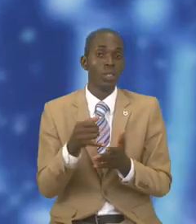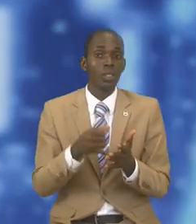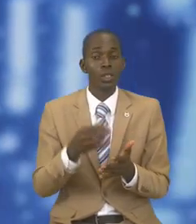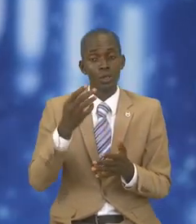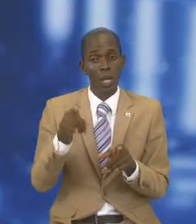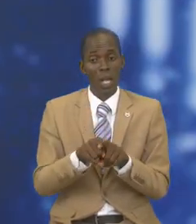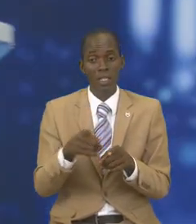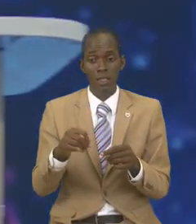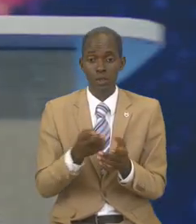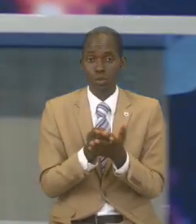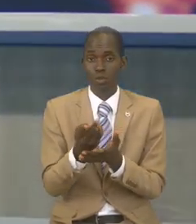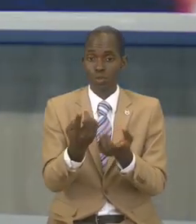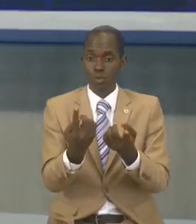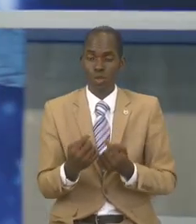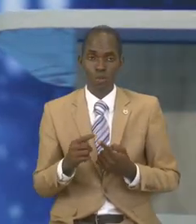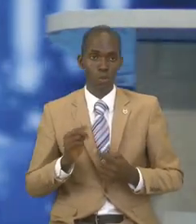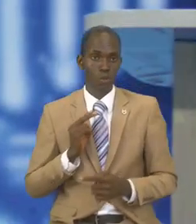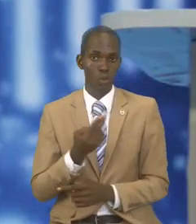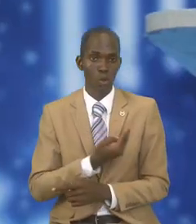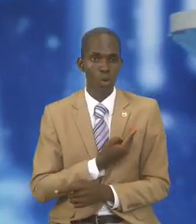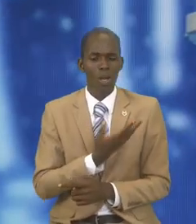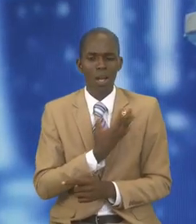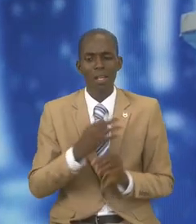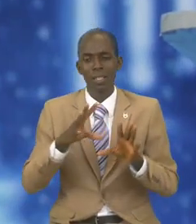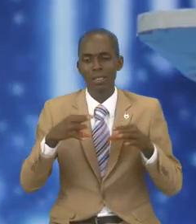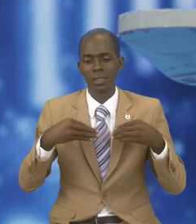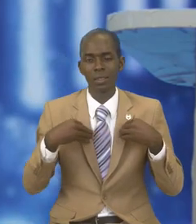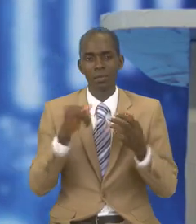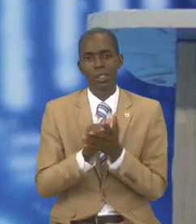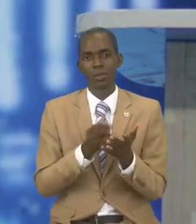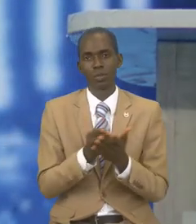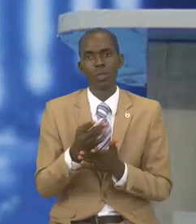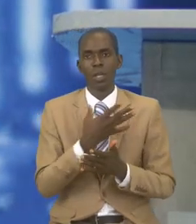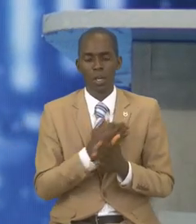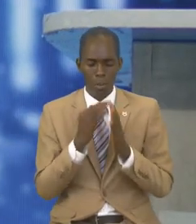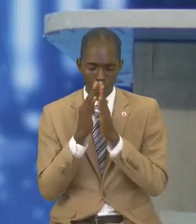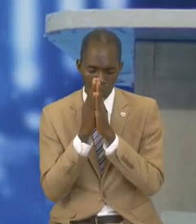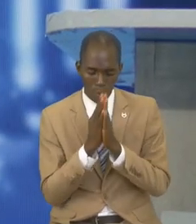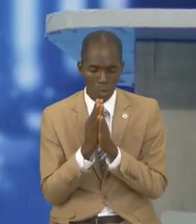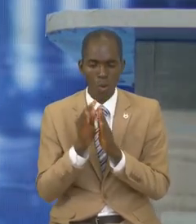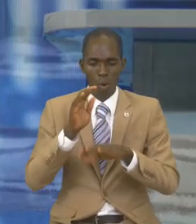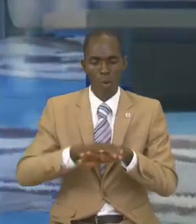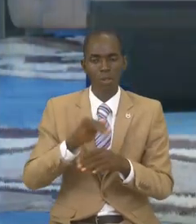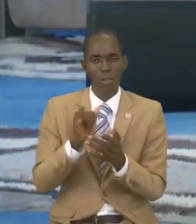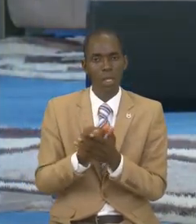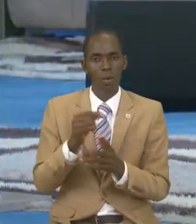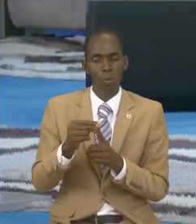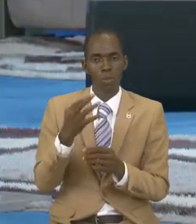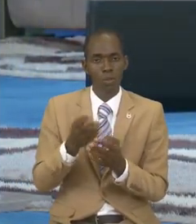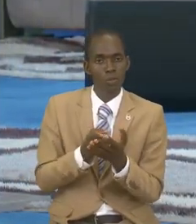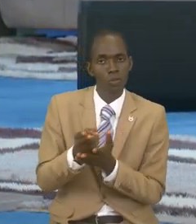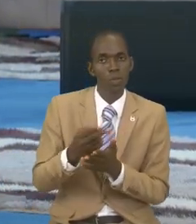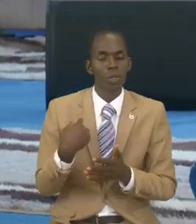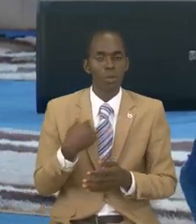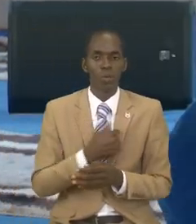to us and we receive that truth and we pray on the basis of that truth and we're committed to